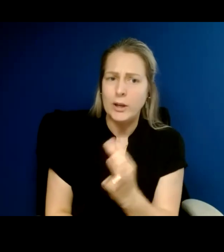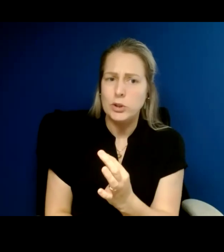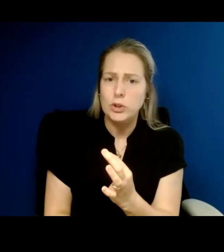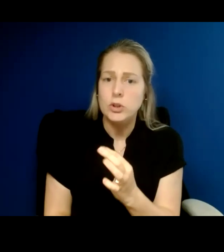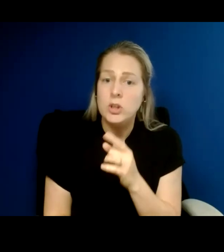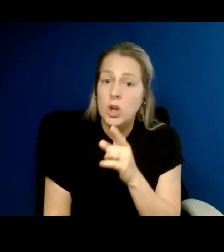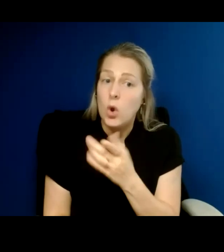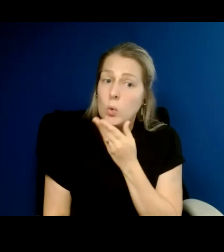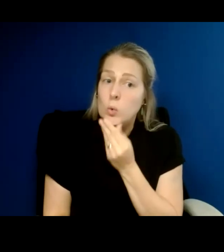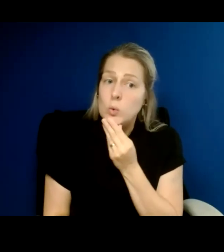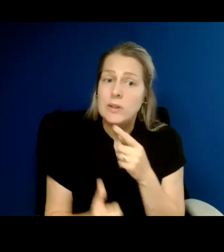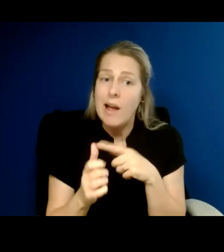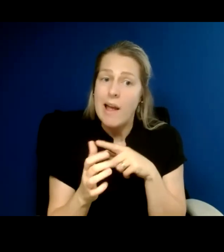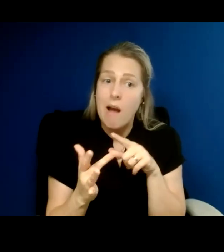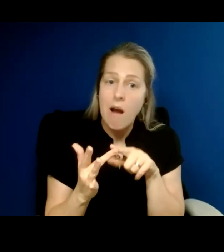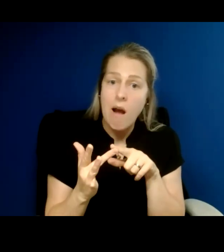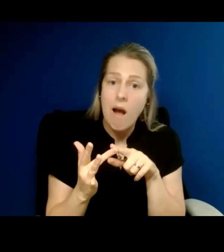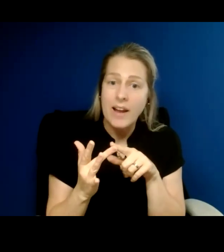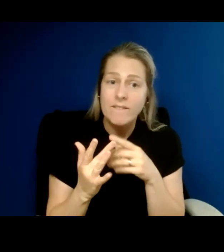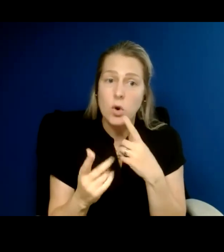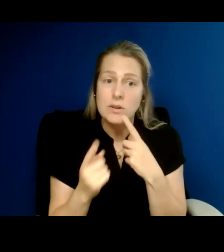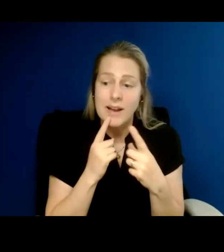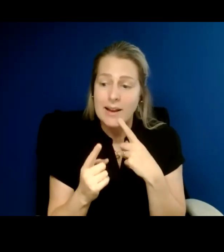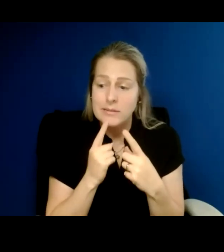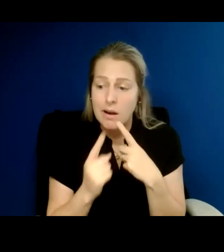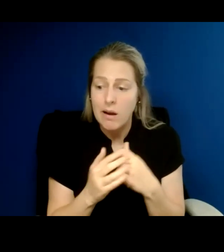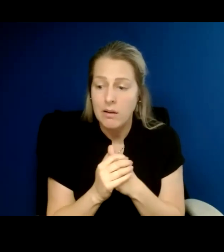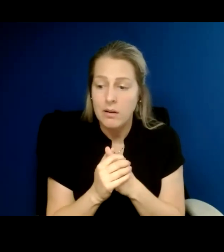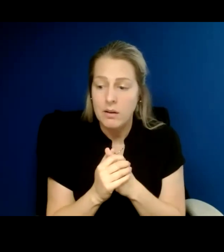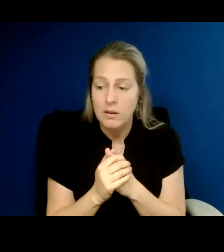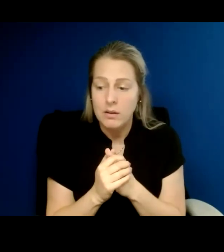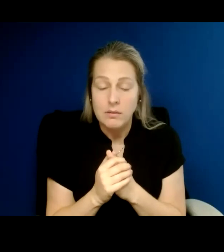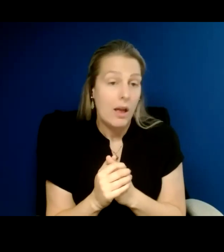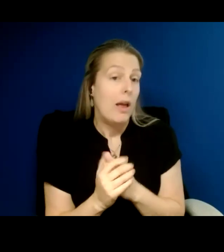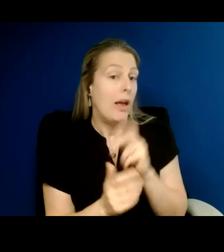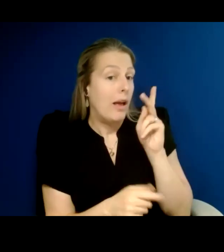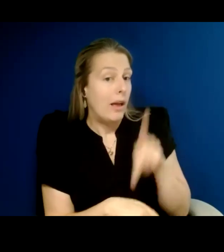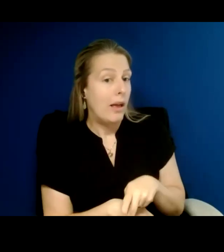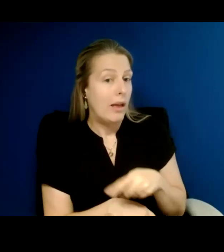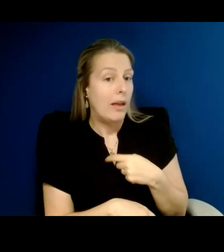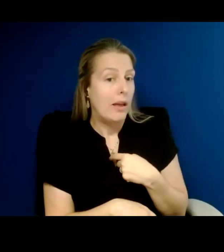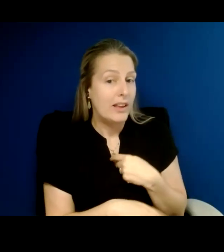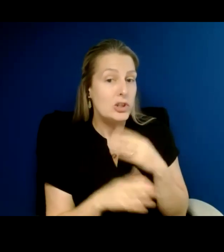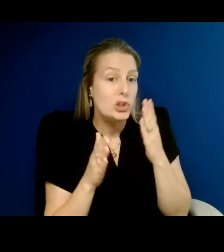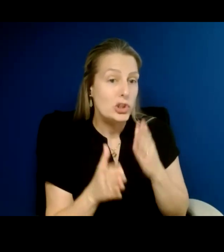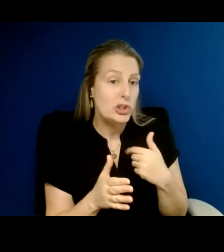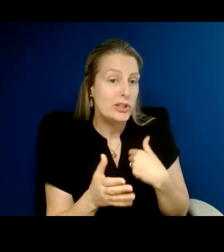and dice the data? See, this is something that I should learn. I'm maybe like many of